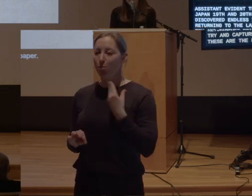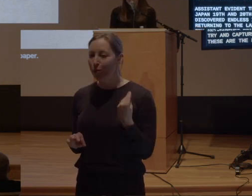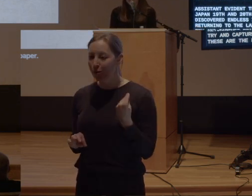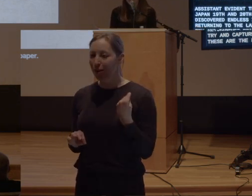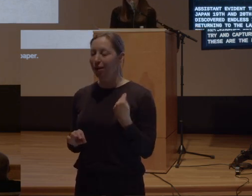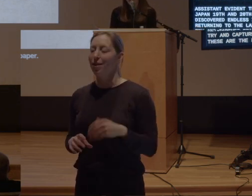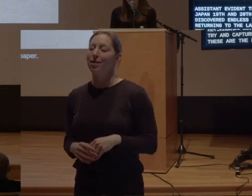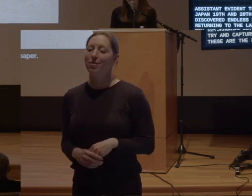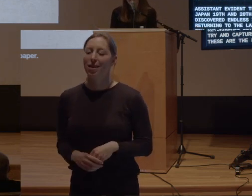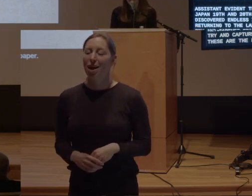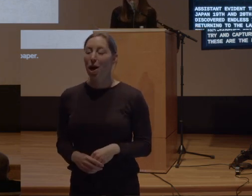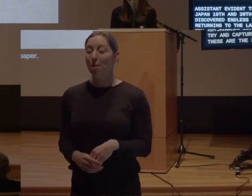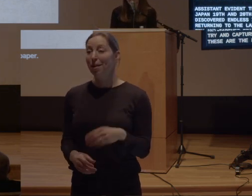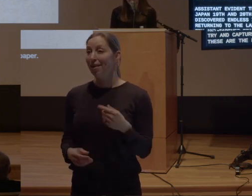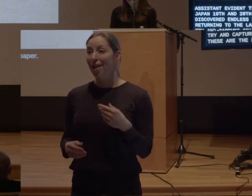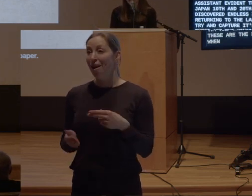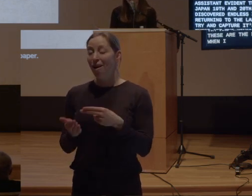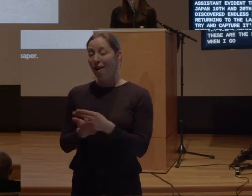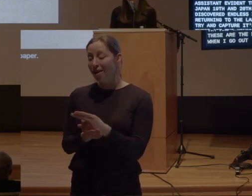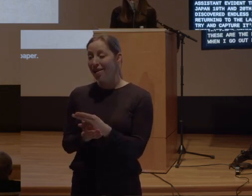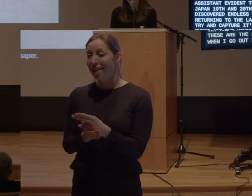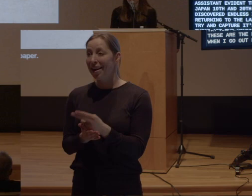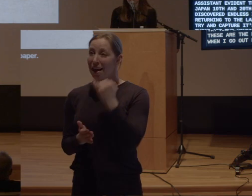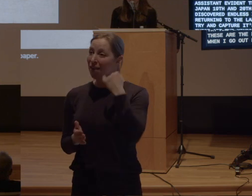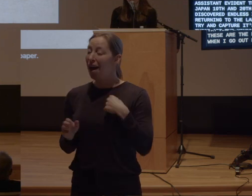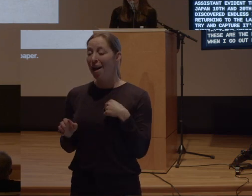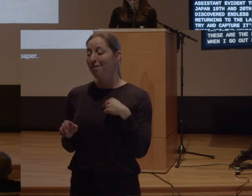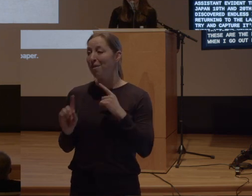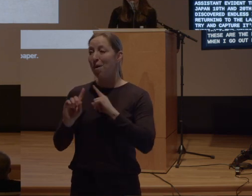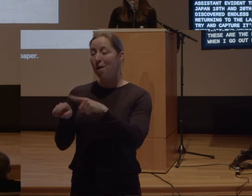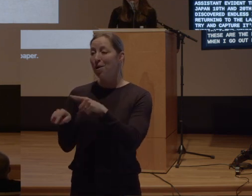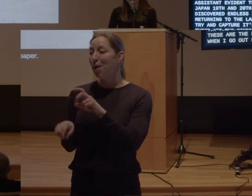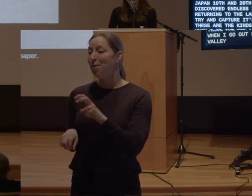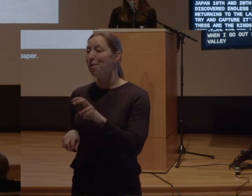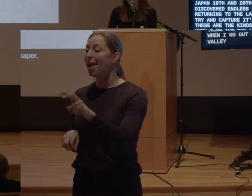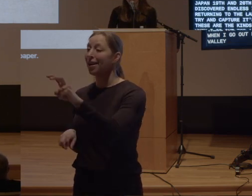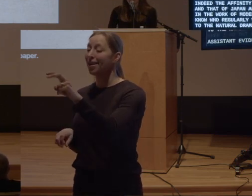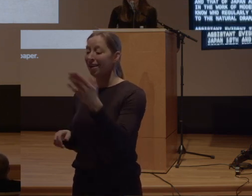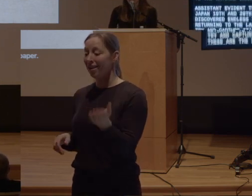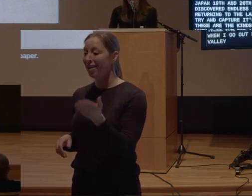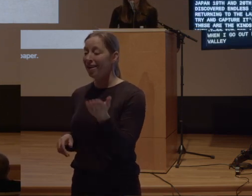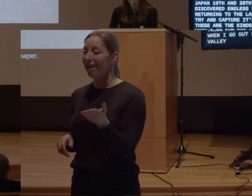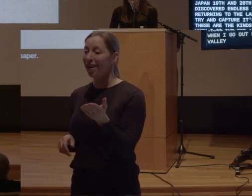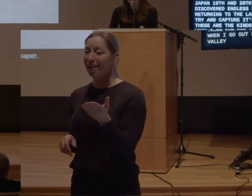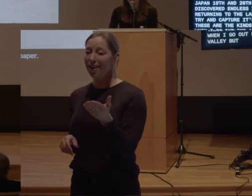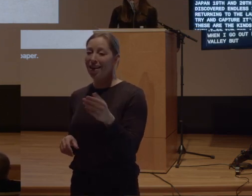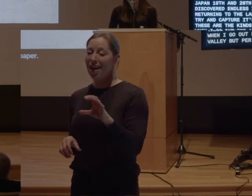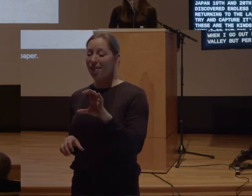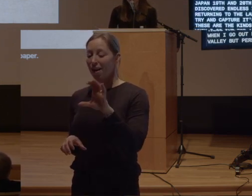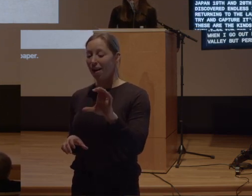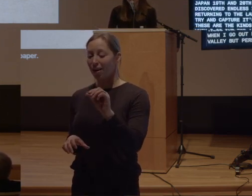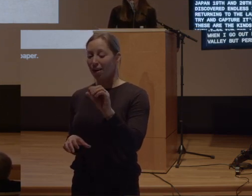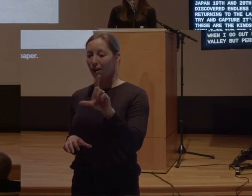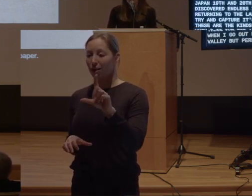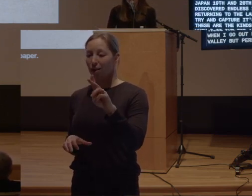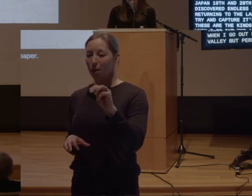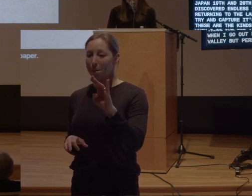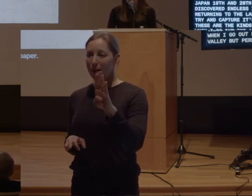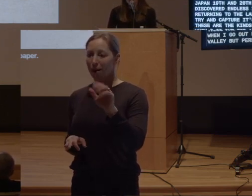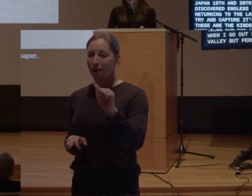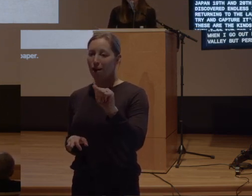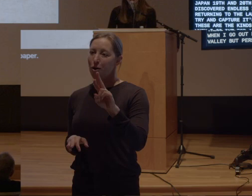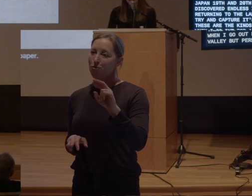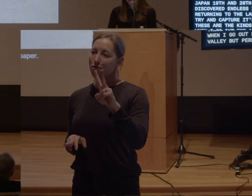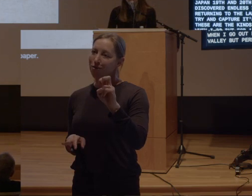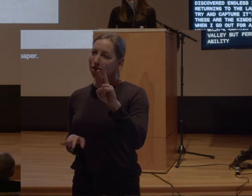images I have in my mind when I go out for a hike in the Columbia River Valley. But perhaps most salient of all is